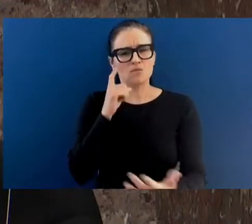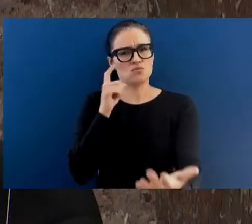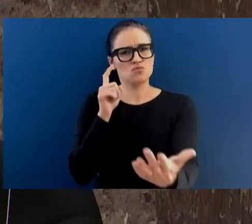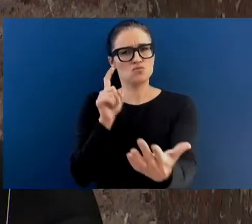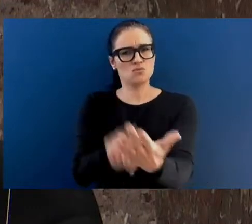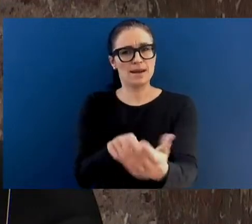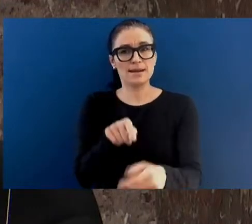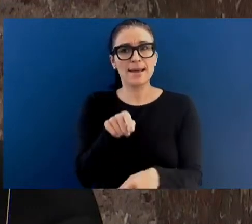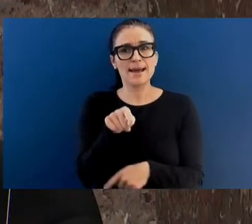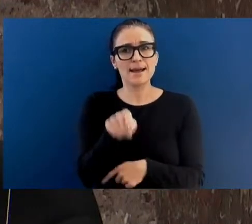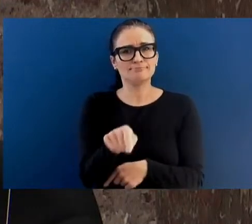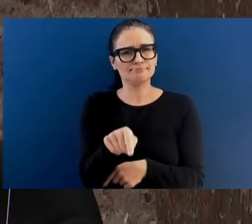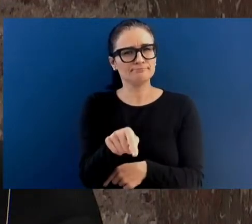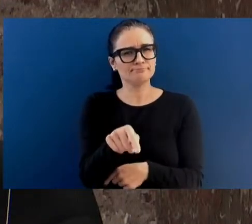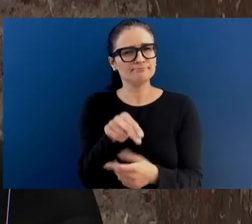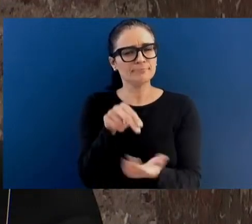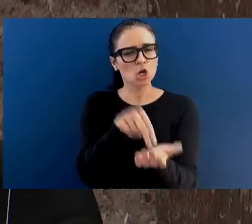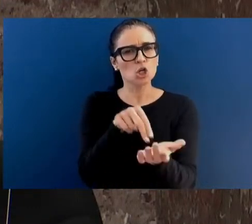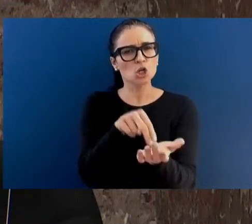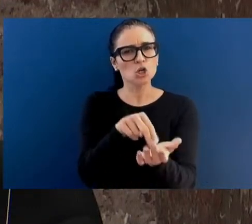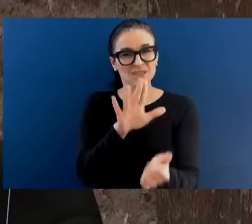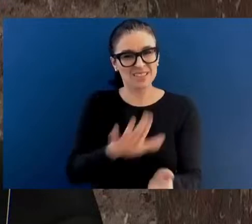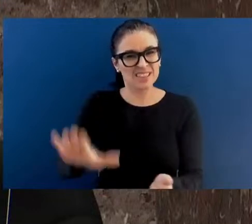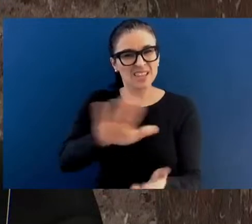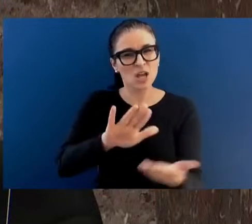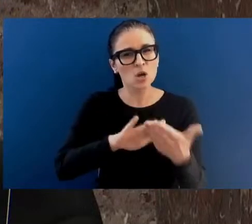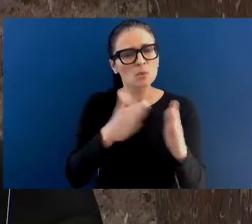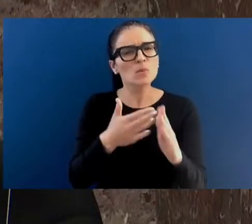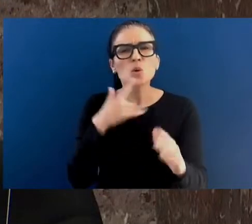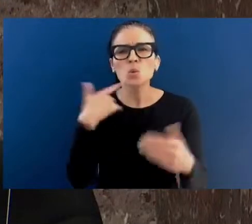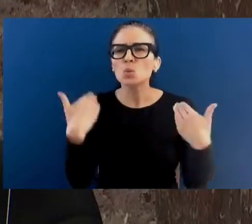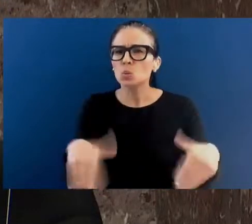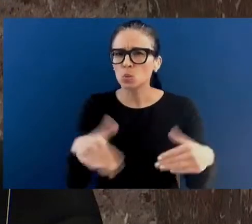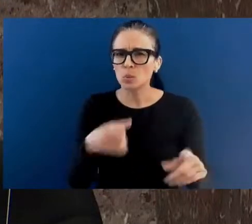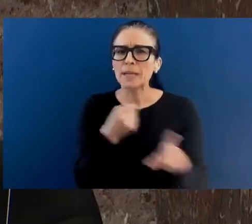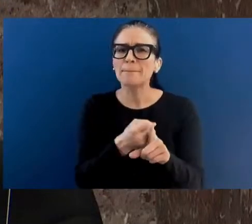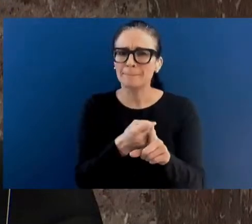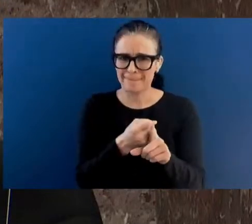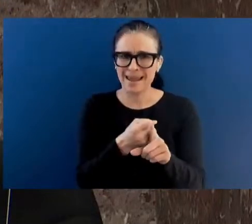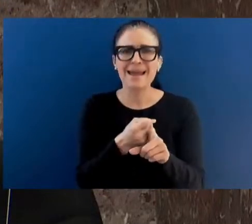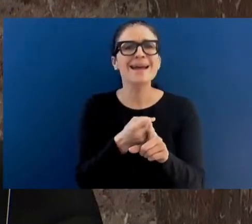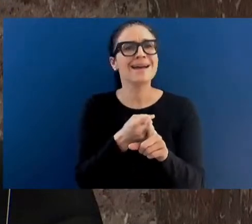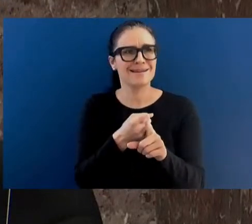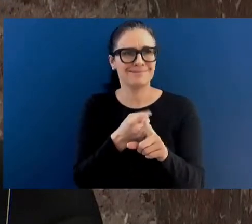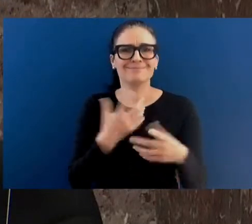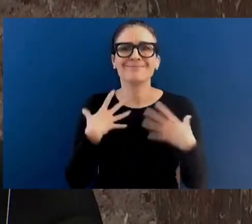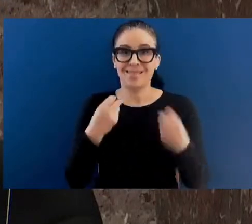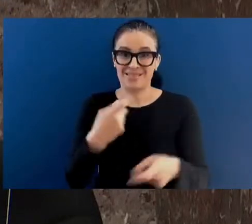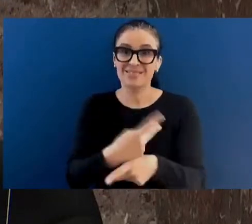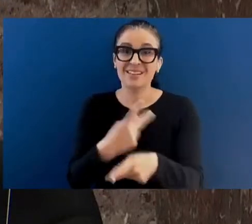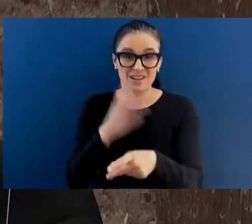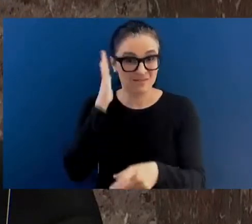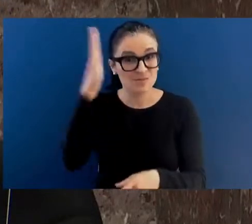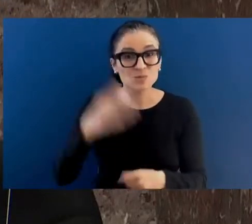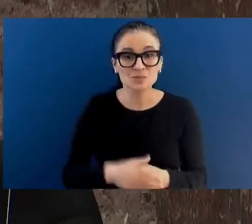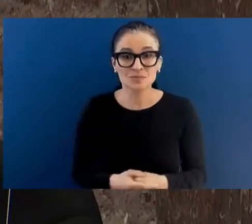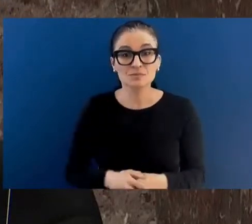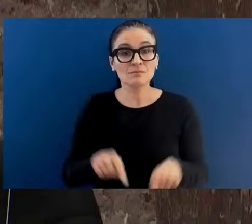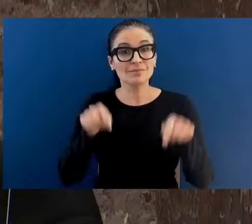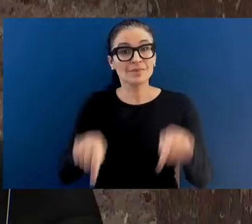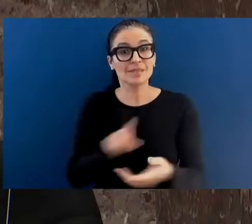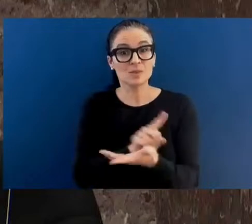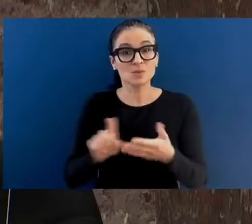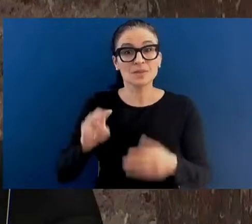and the future of healthcare. This week, from May 6th to May 12th, serves as a tribute to their